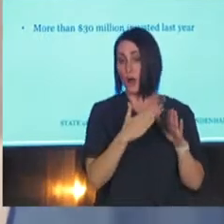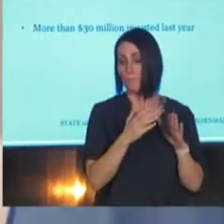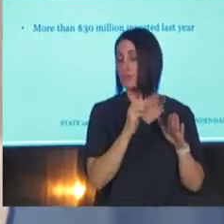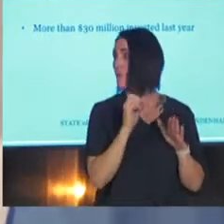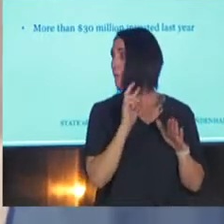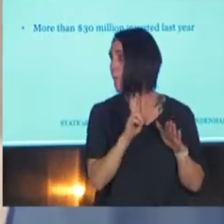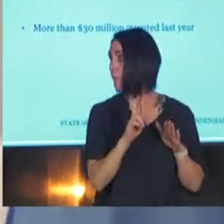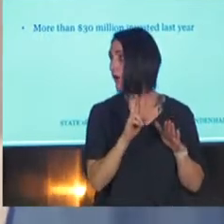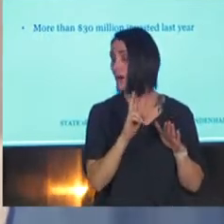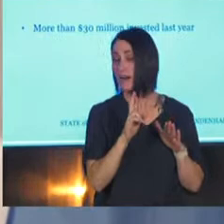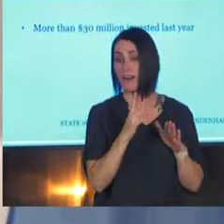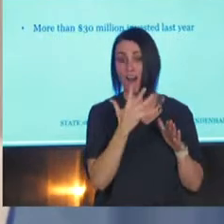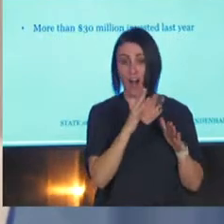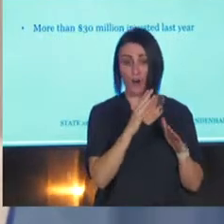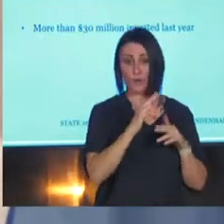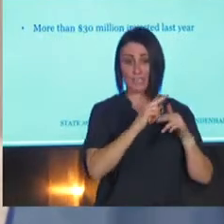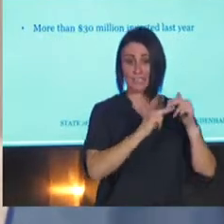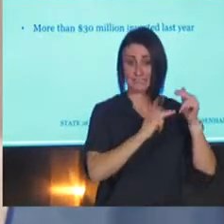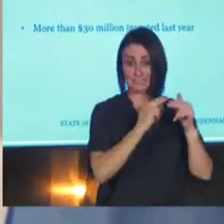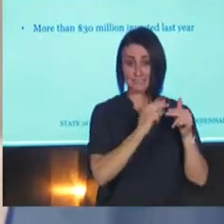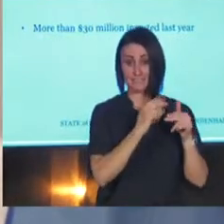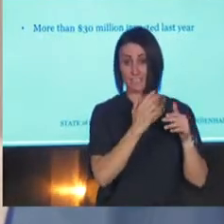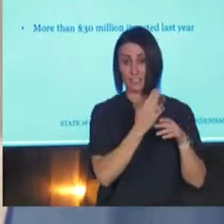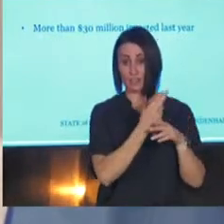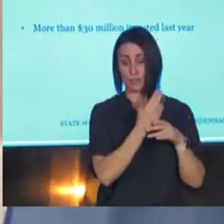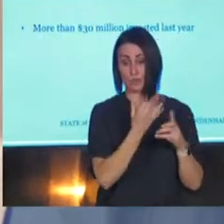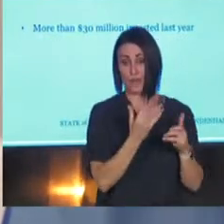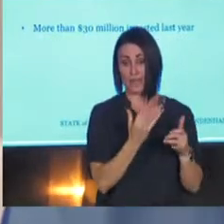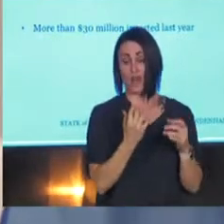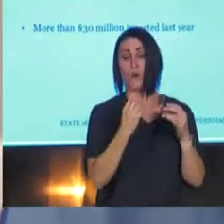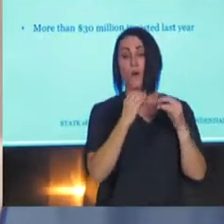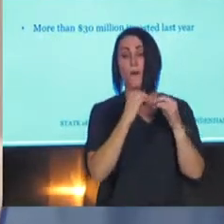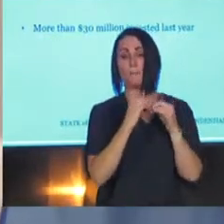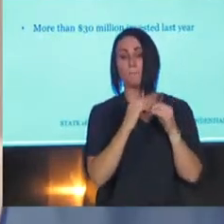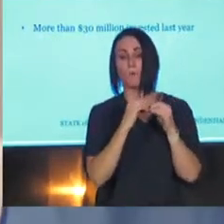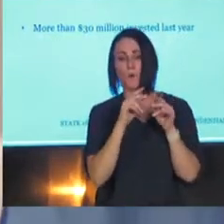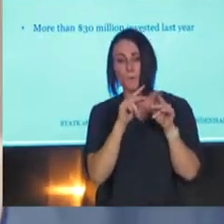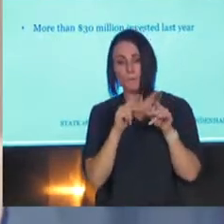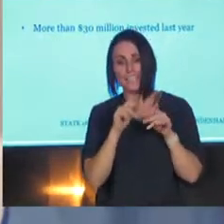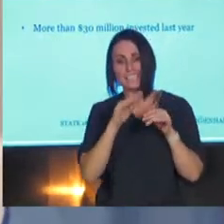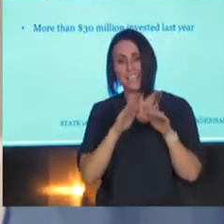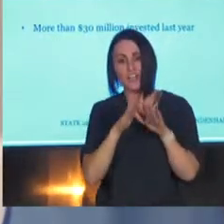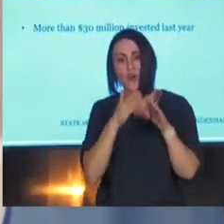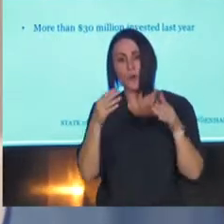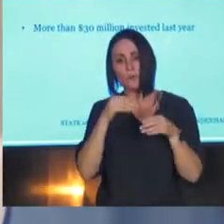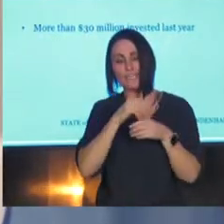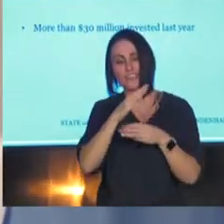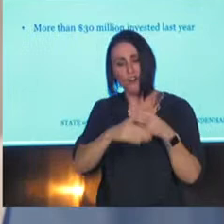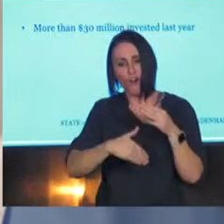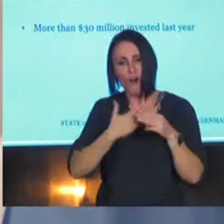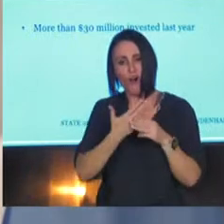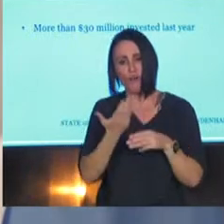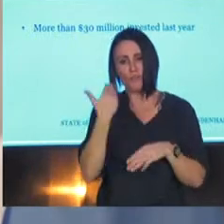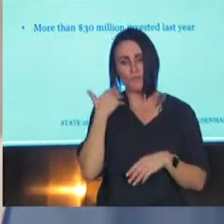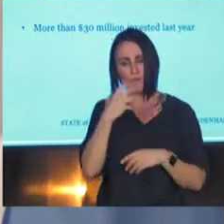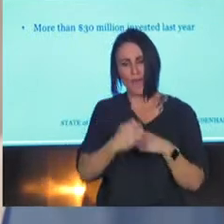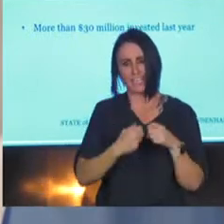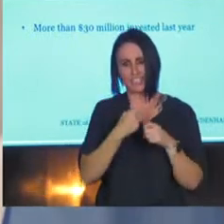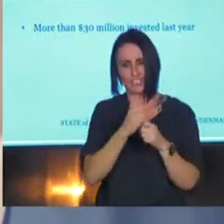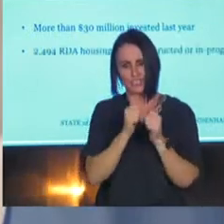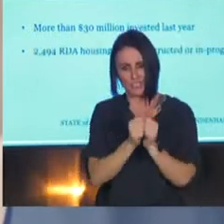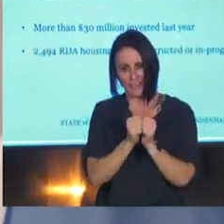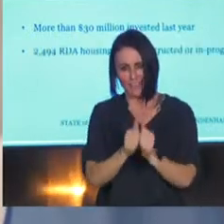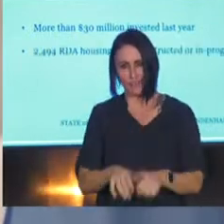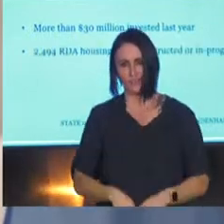are already in production right now are more units than opened in all previous years